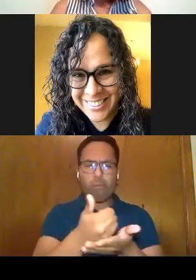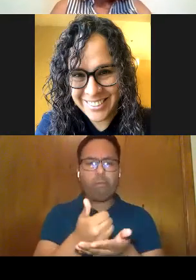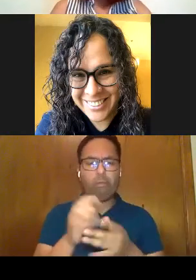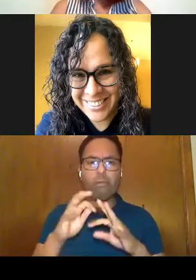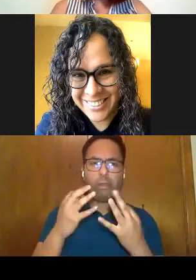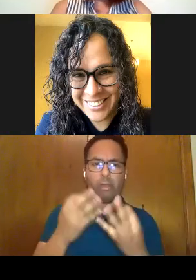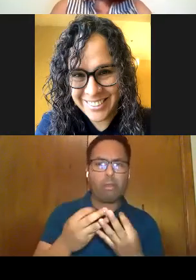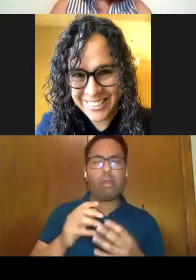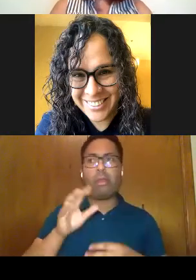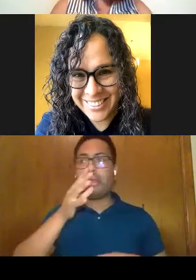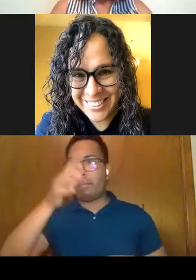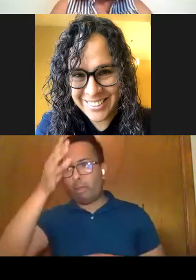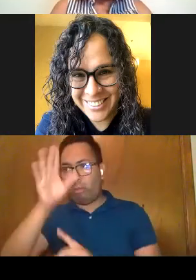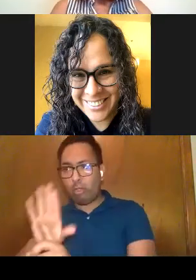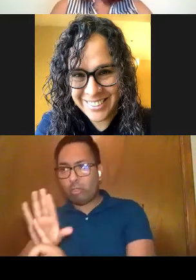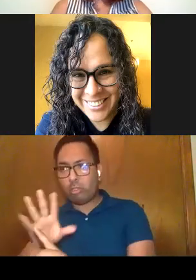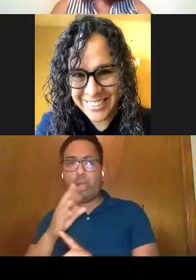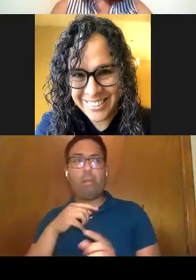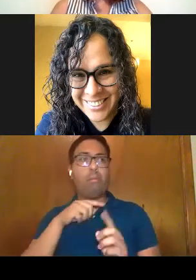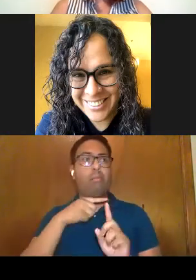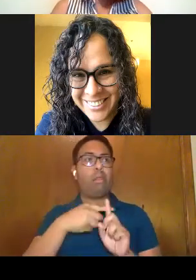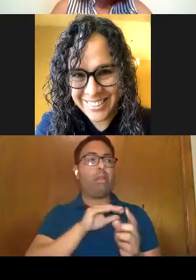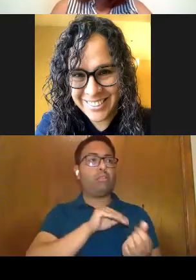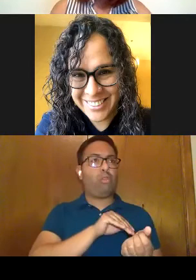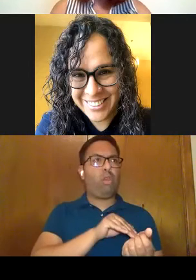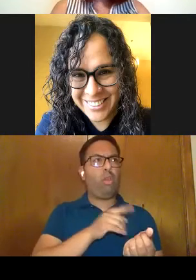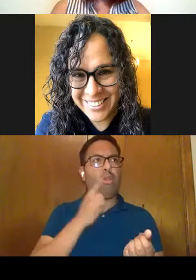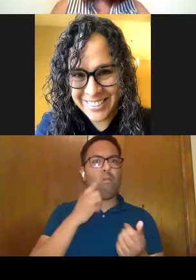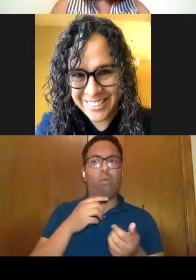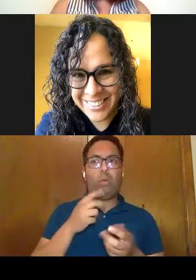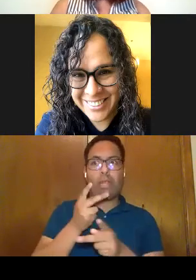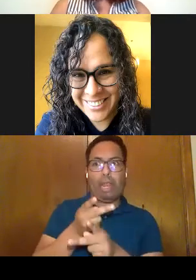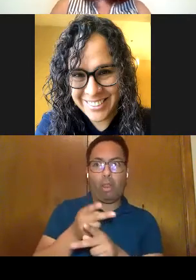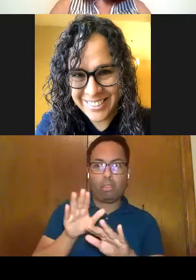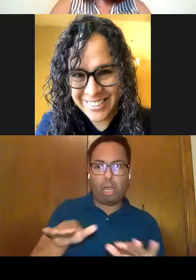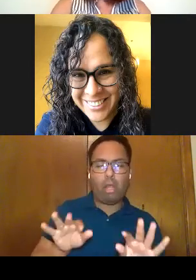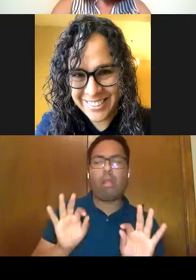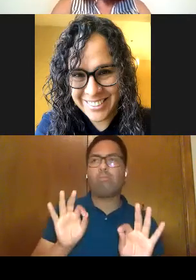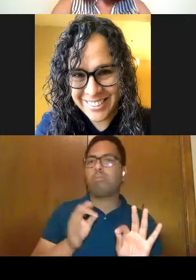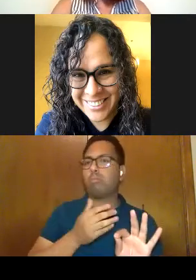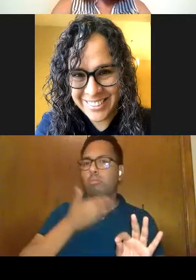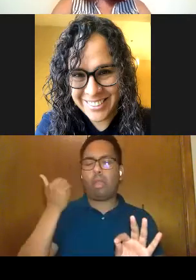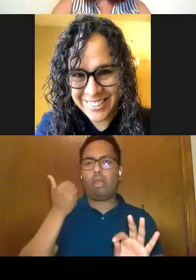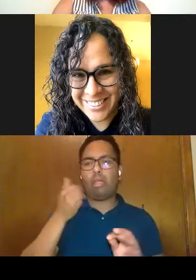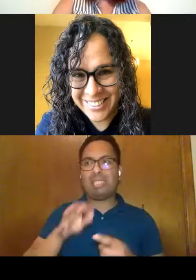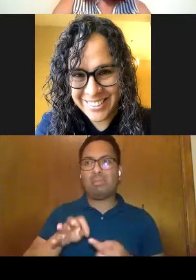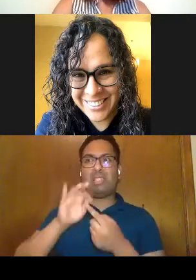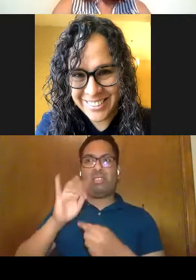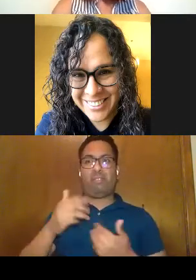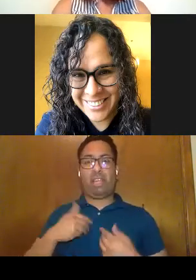provider's job easier in getting care for a child, especially those with special health care needs.